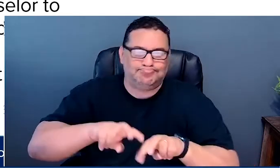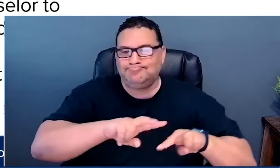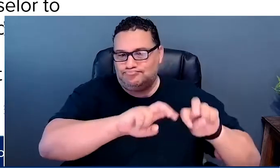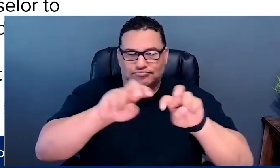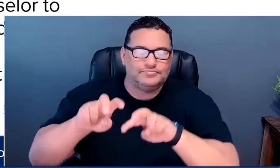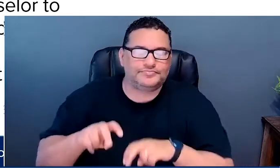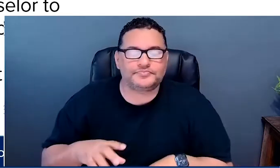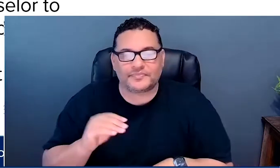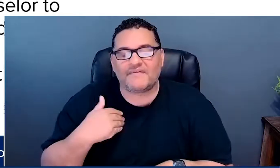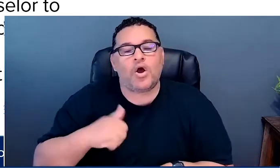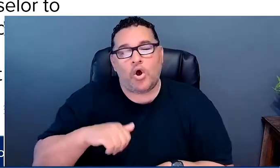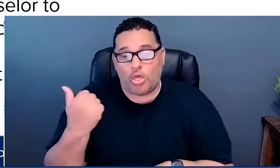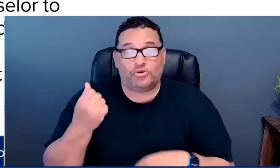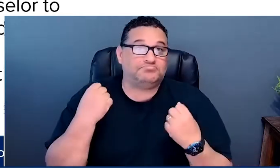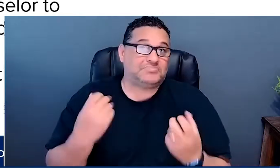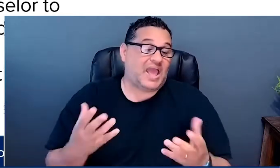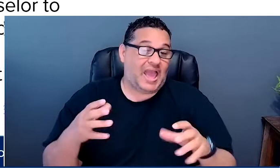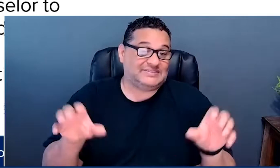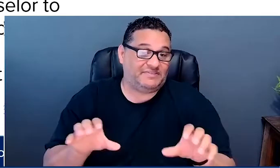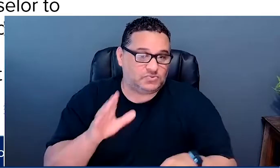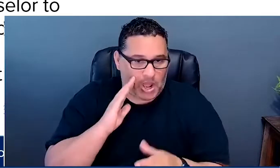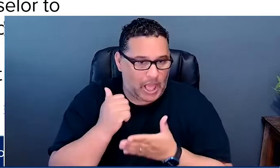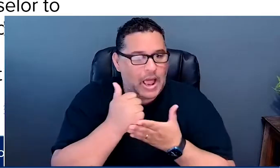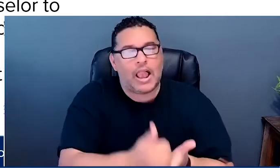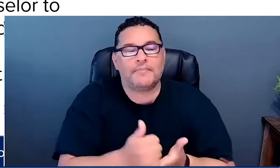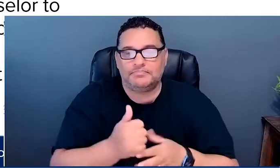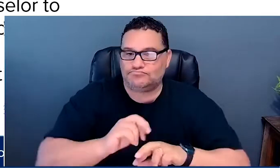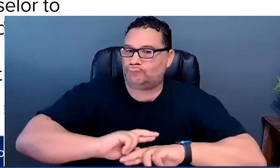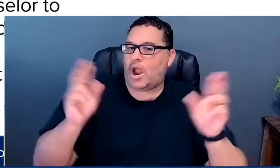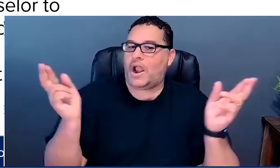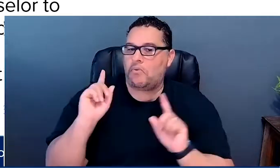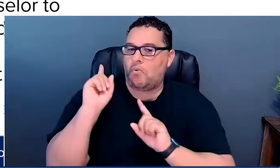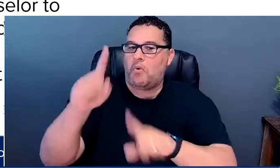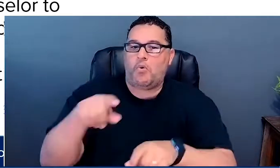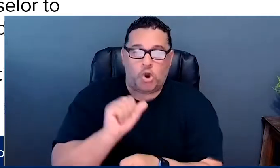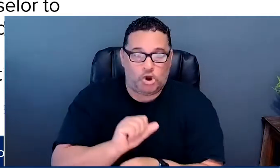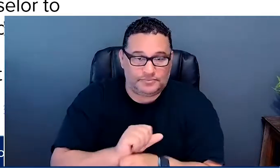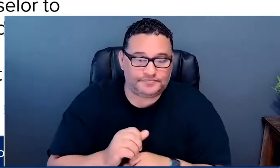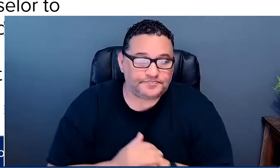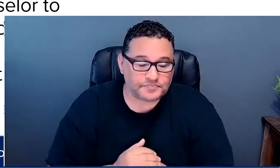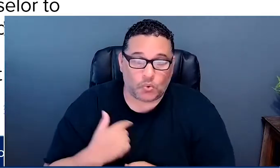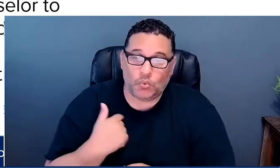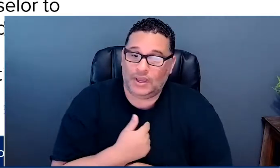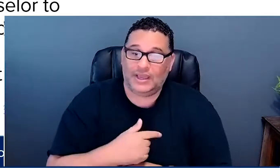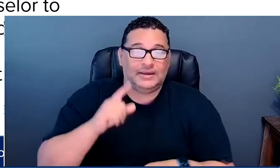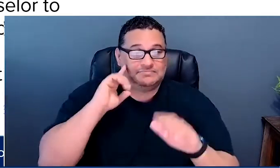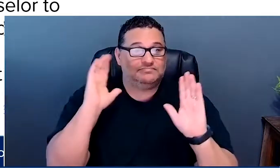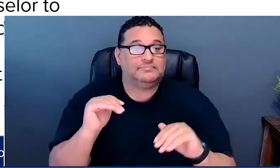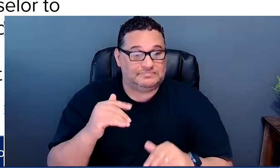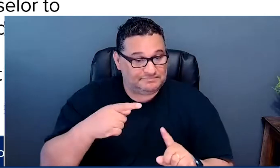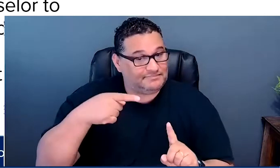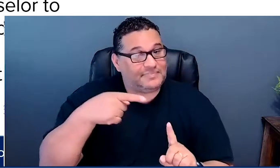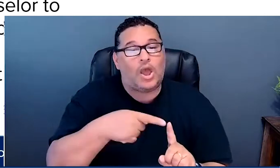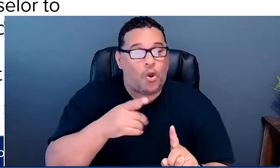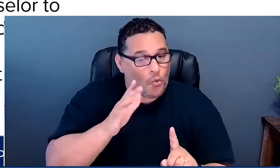will help them get ready to go to work. And so we expect that they will be